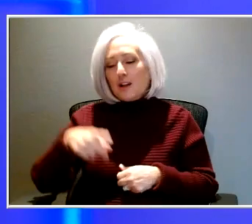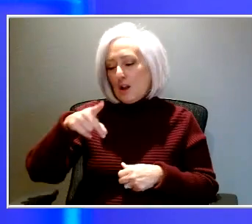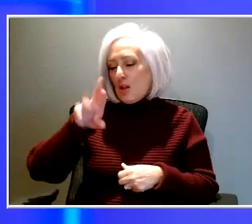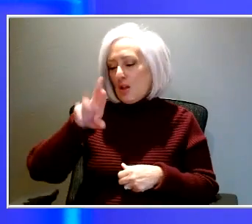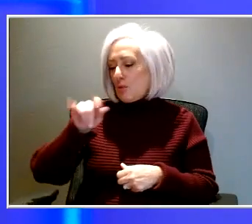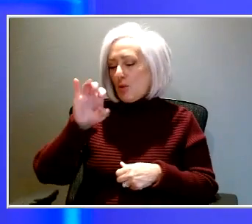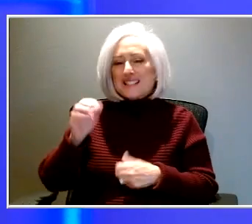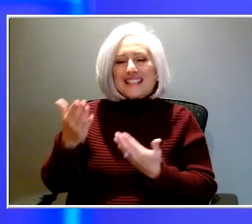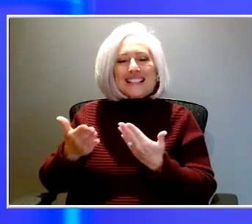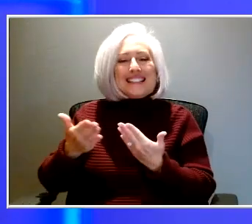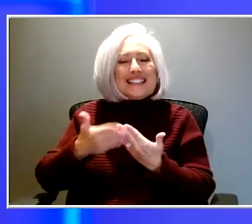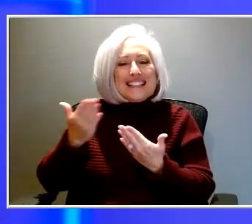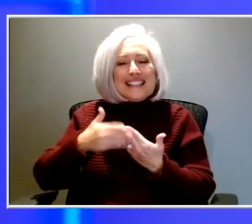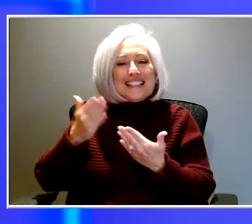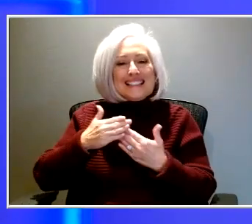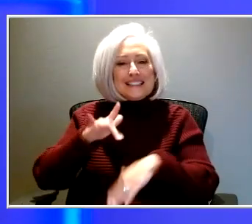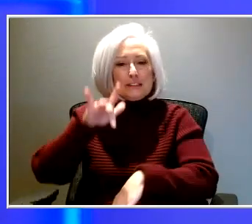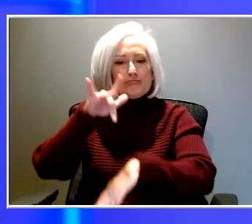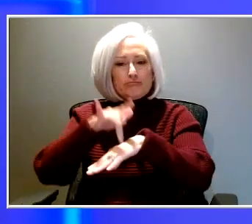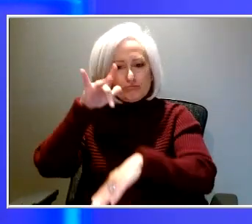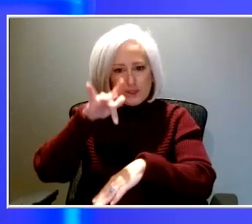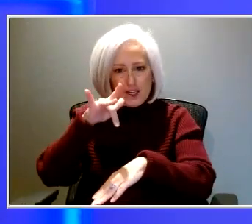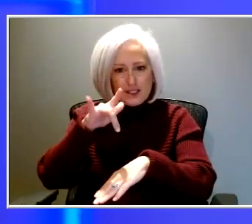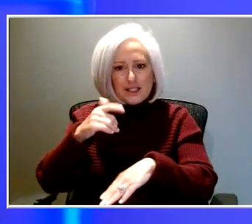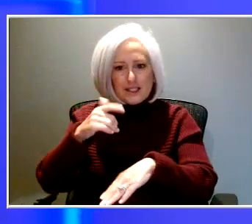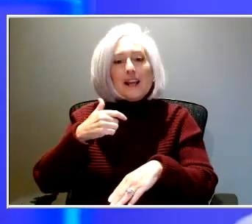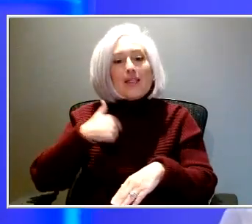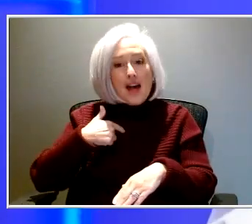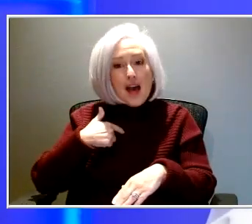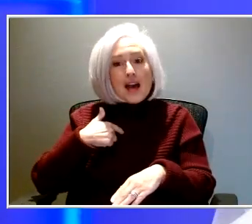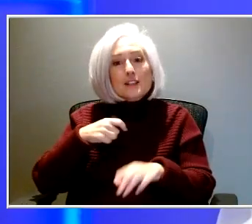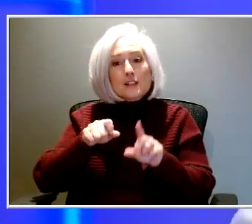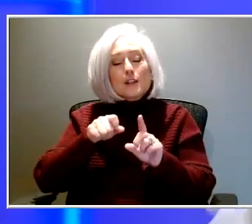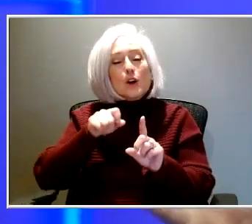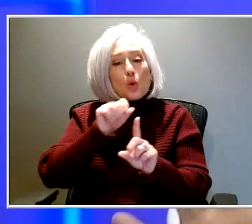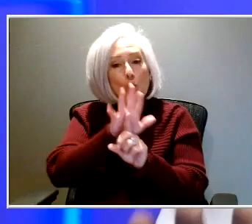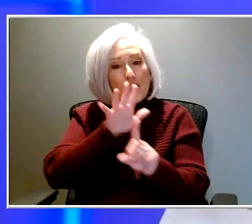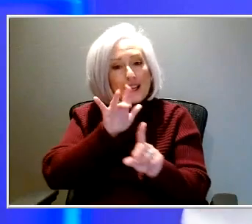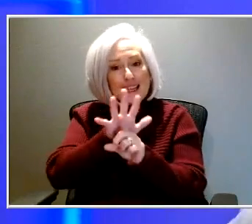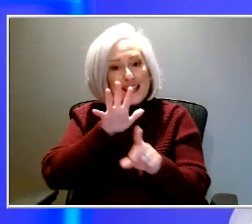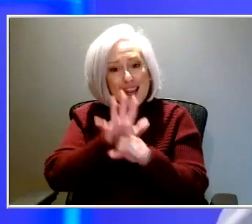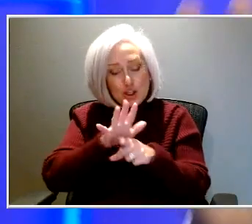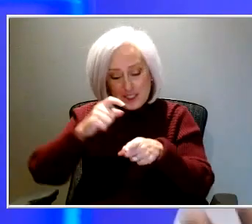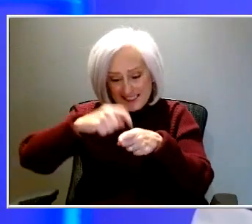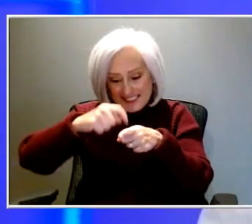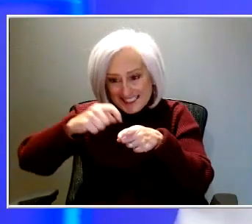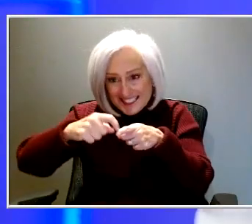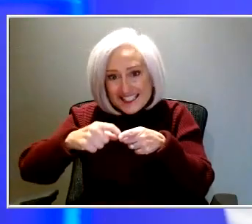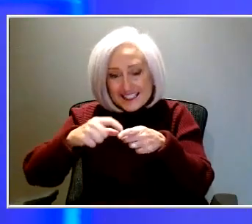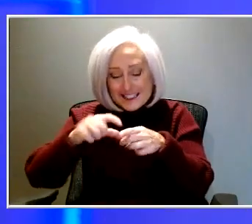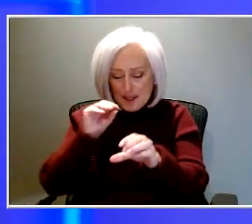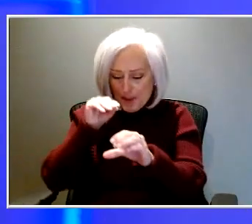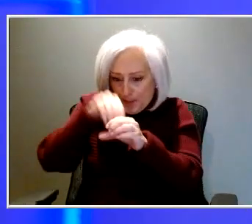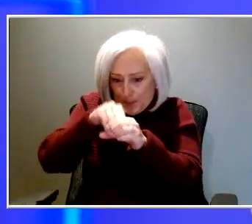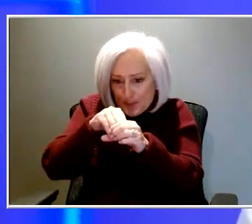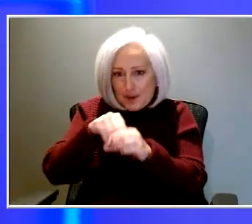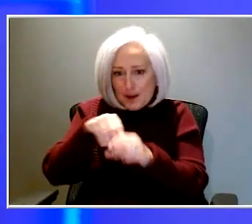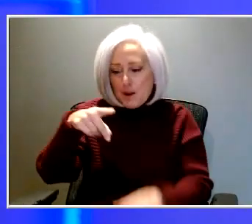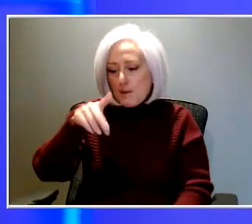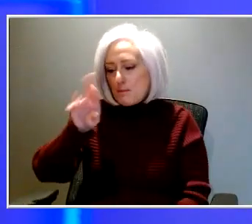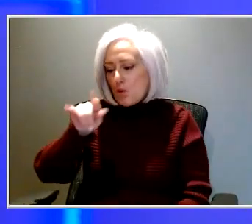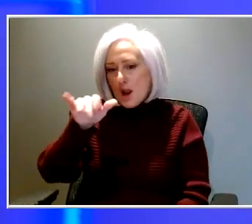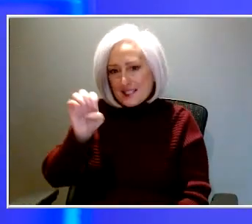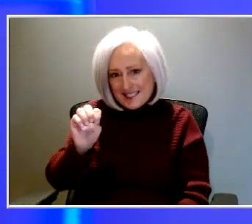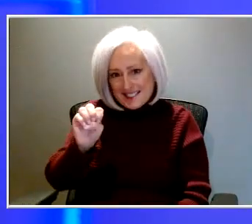put radiation seed directly into the prostate. It treats where the cancer is. There's minimal radiation dose outside because I'm putting the seed